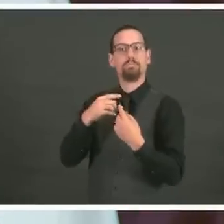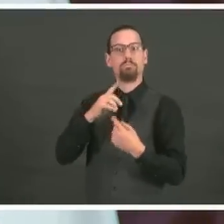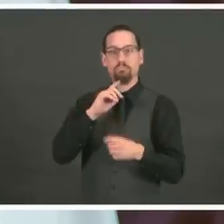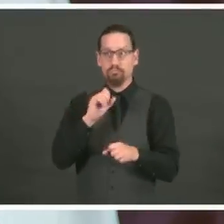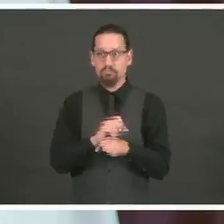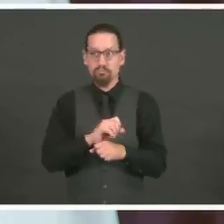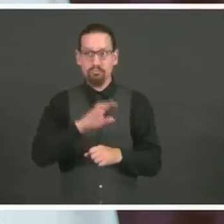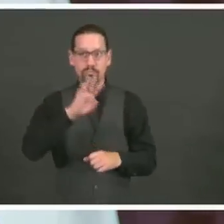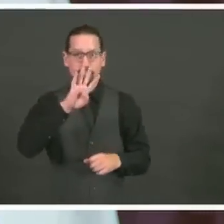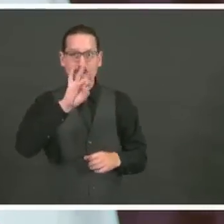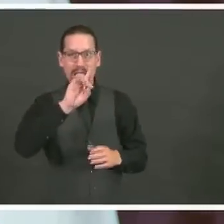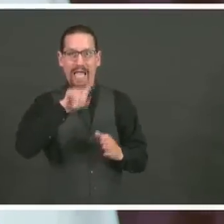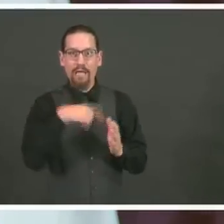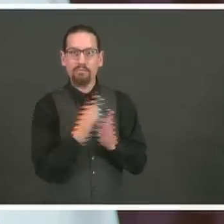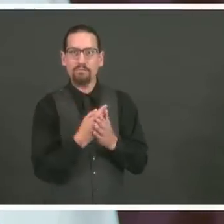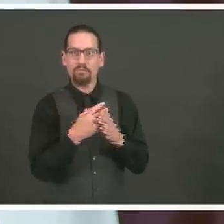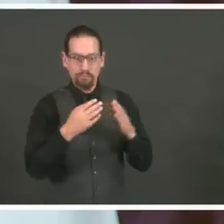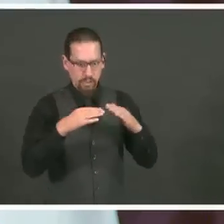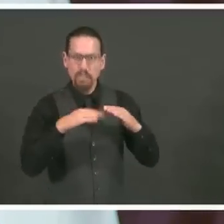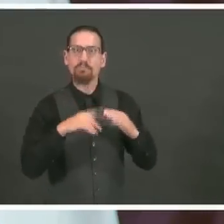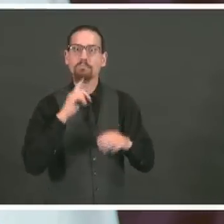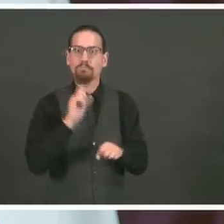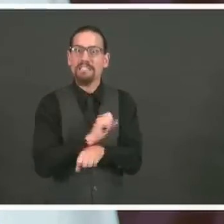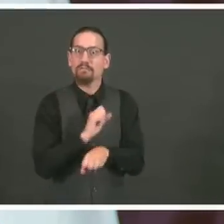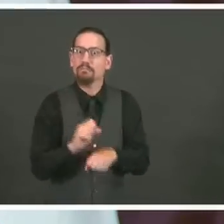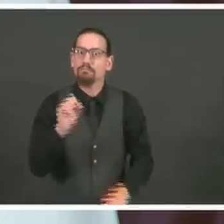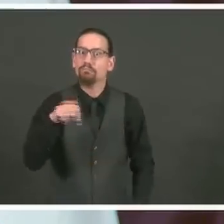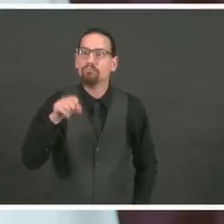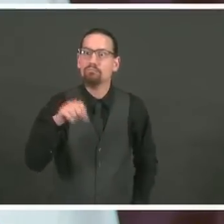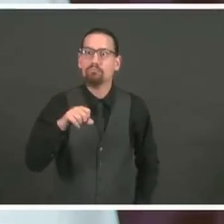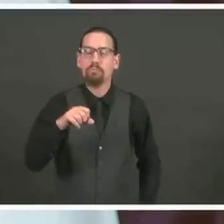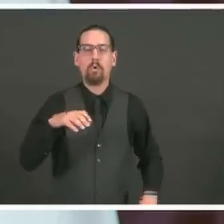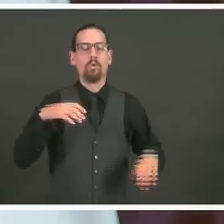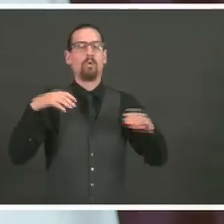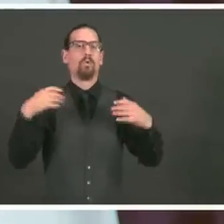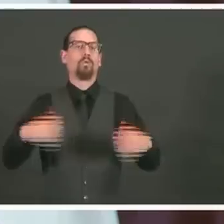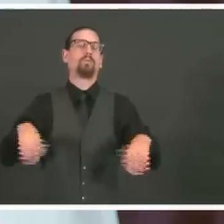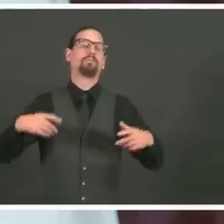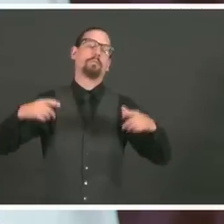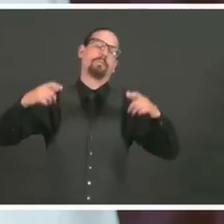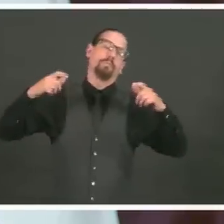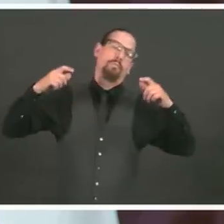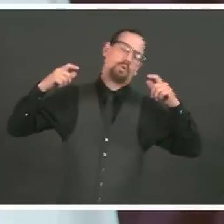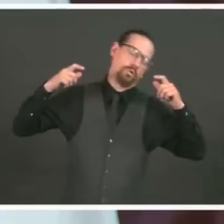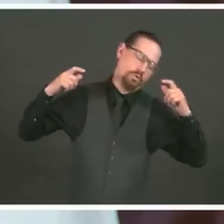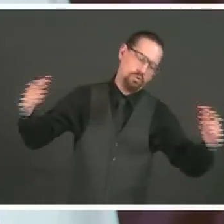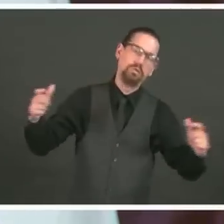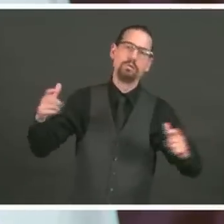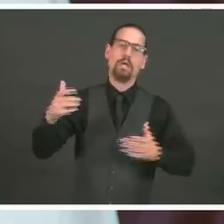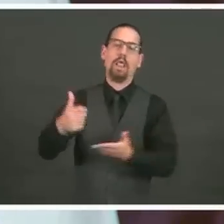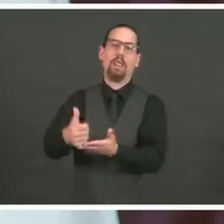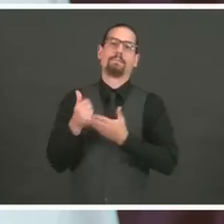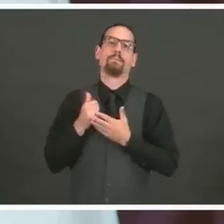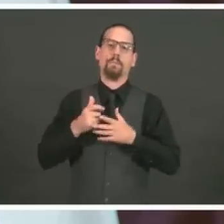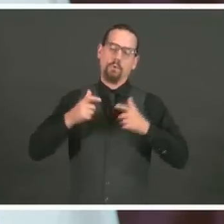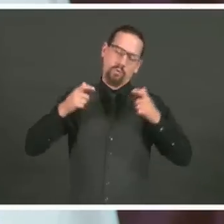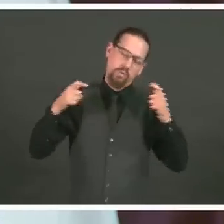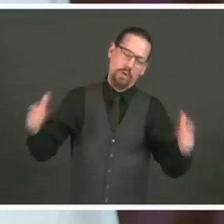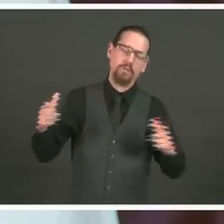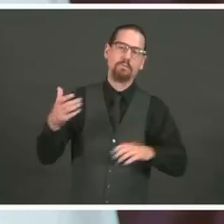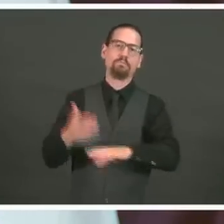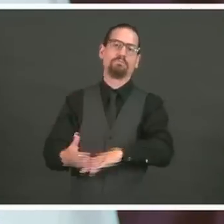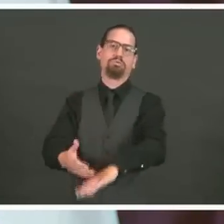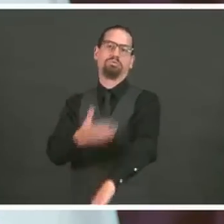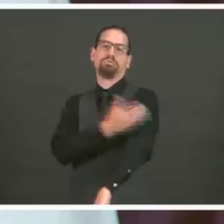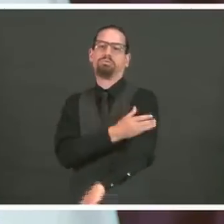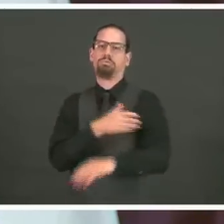less. So this is big, and that's what we're doing, yesterday. 2,000 tests, brand